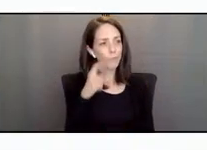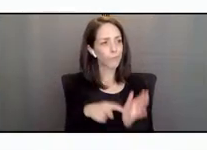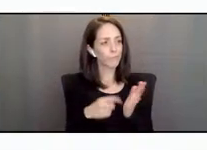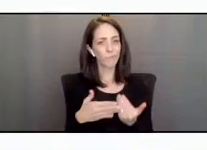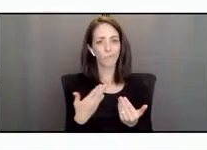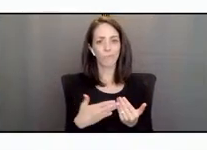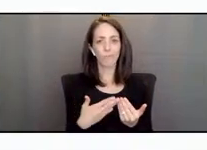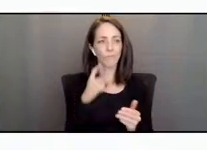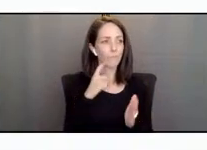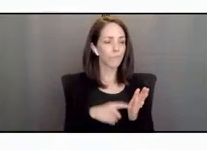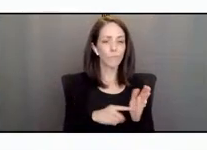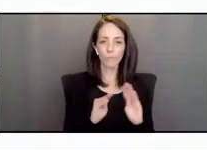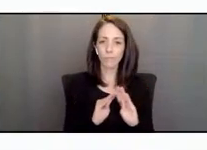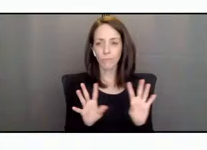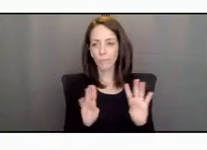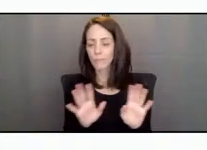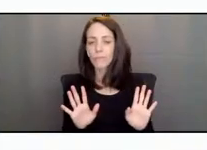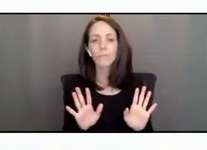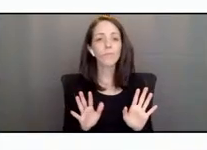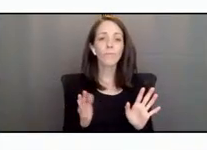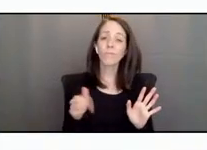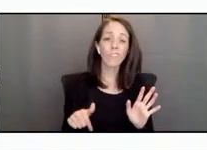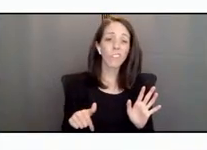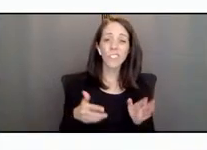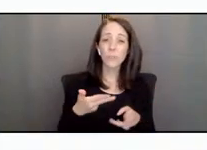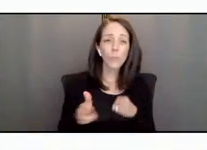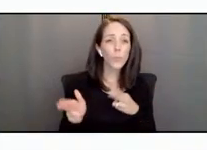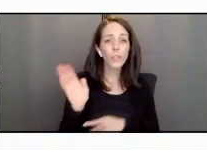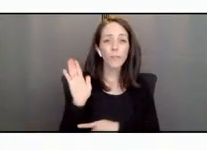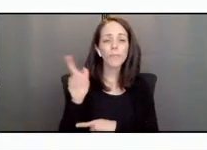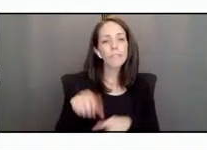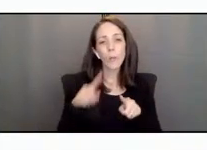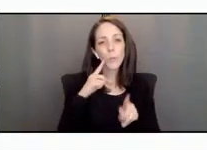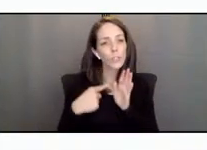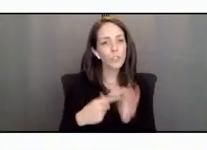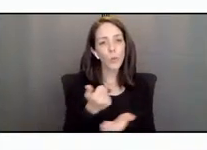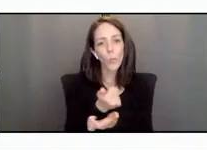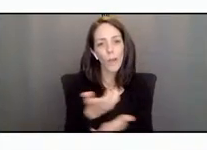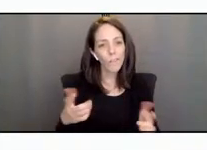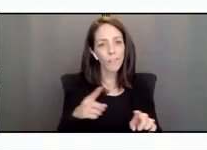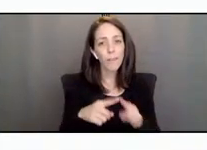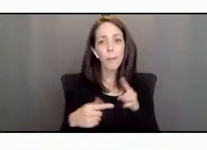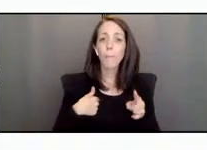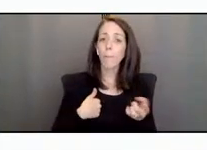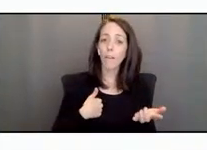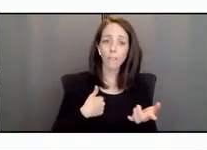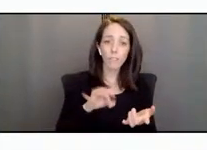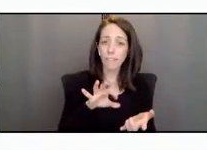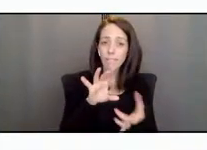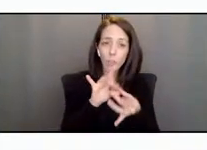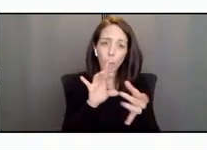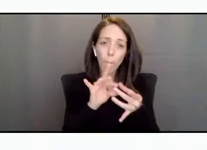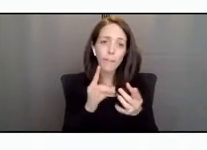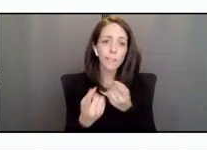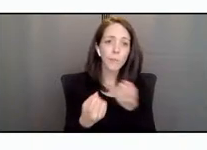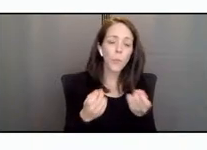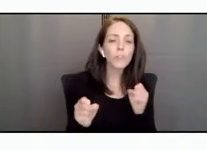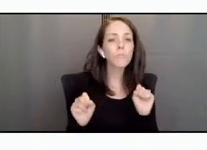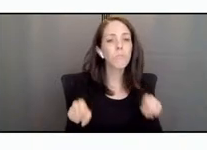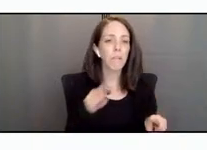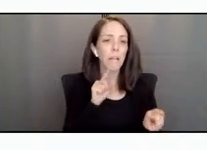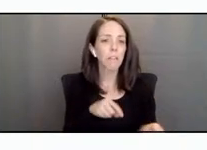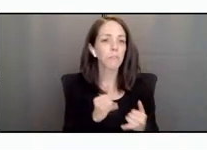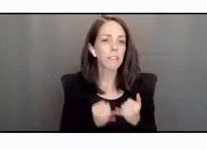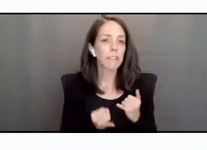unfortunately, in this brief presentation, it would be impossible to unpack them all, but I welcome conversation at the end if people want to discuss